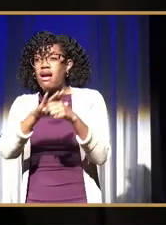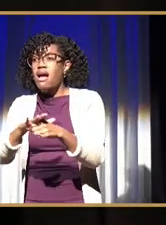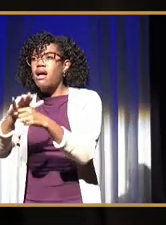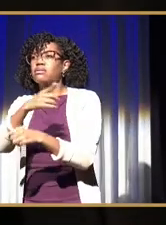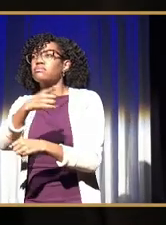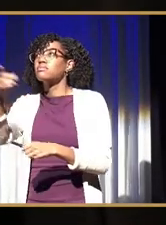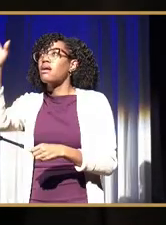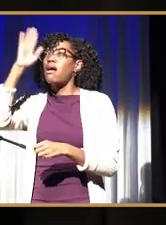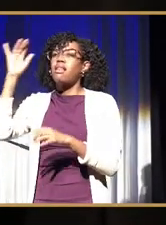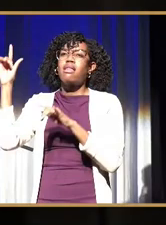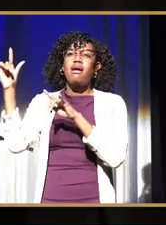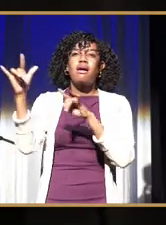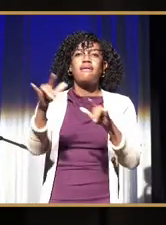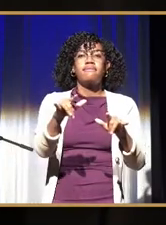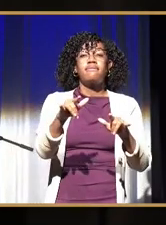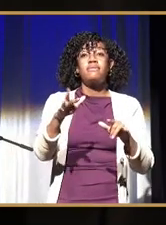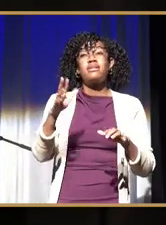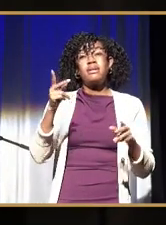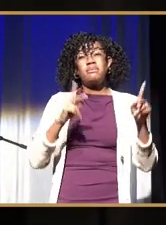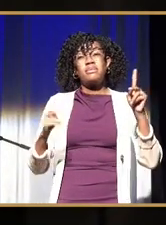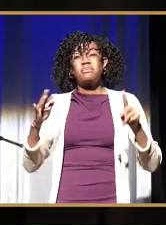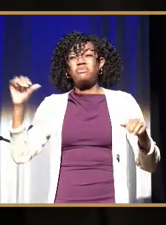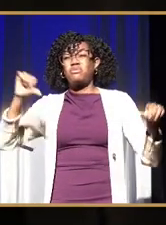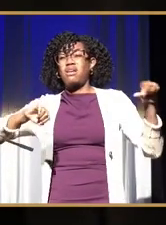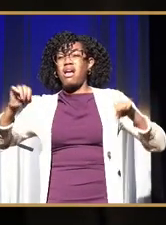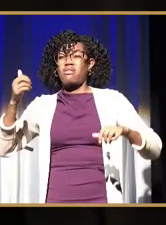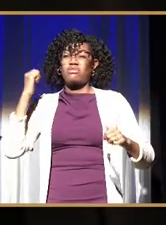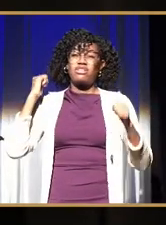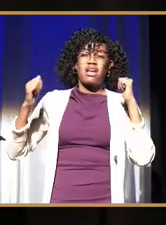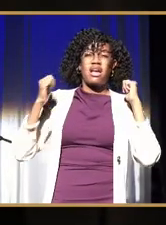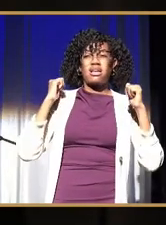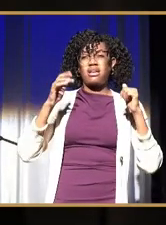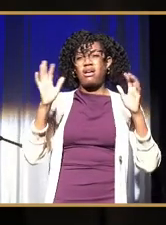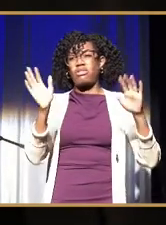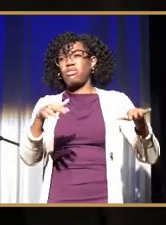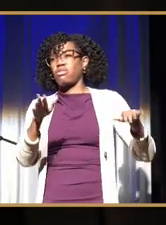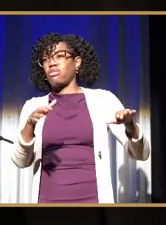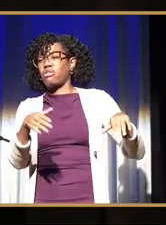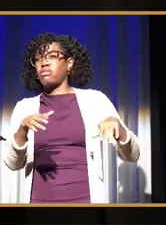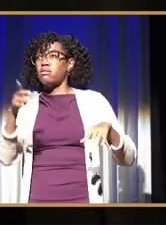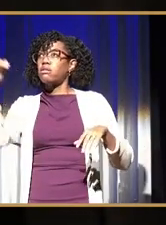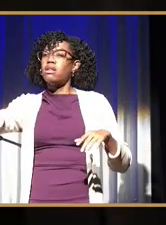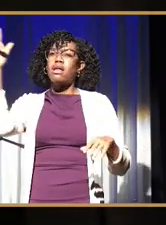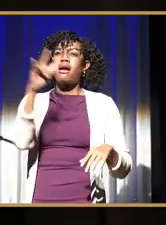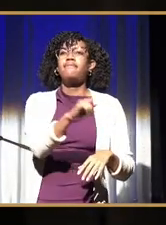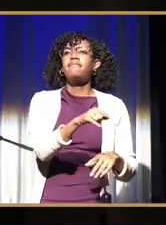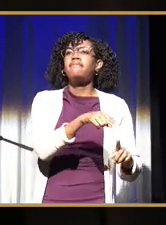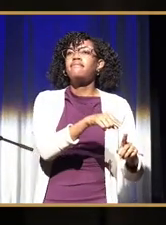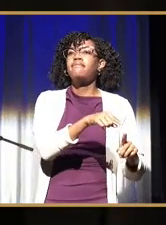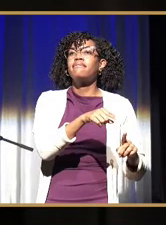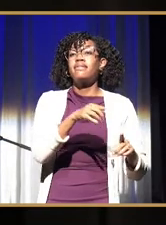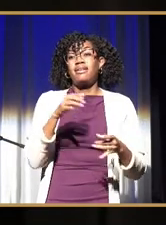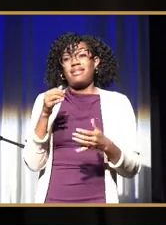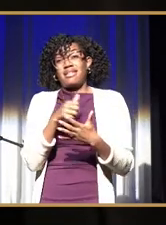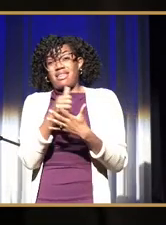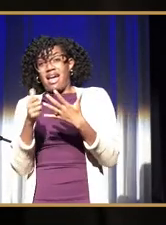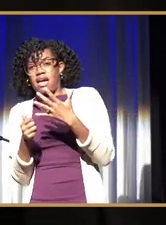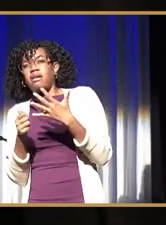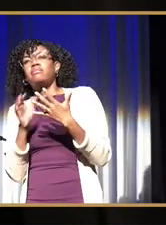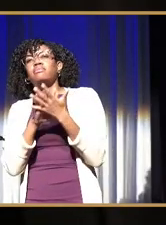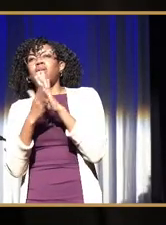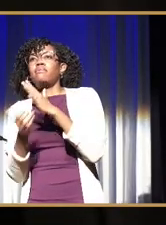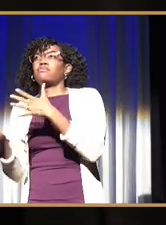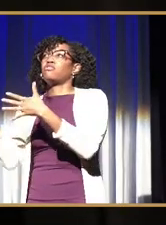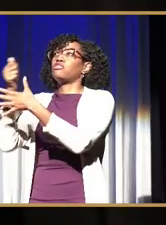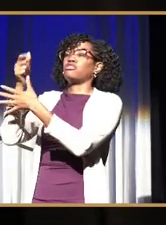of the world, the rejected people of the world. The first shall be last, and the last shall be